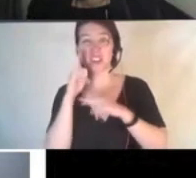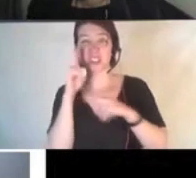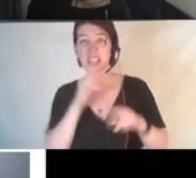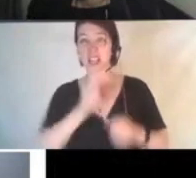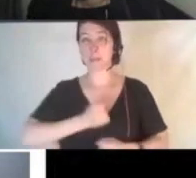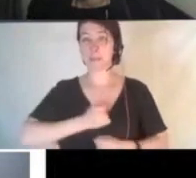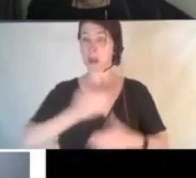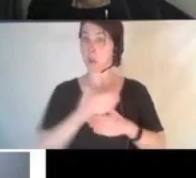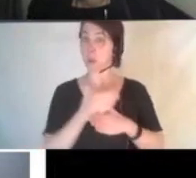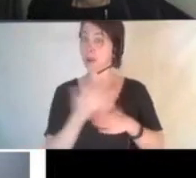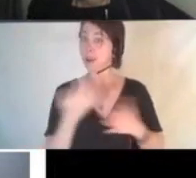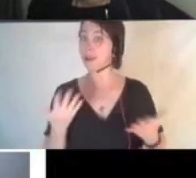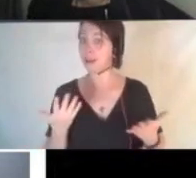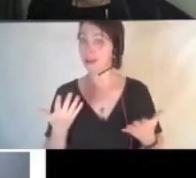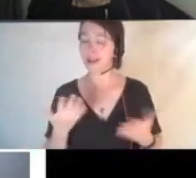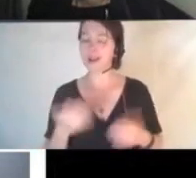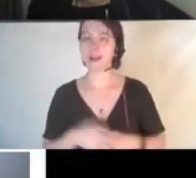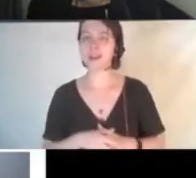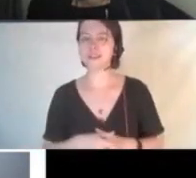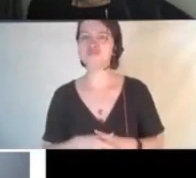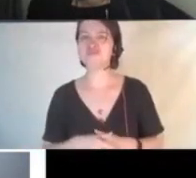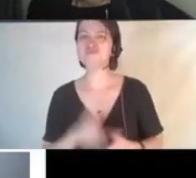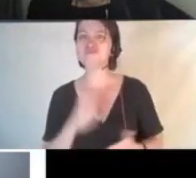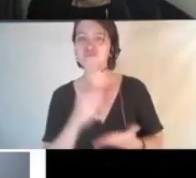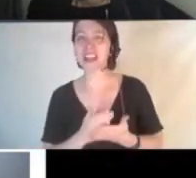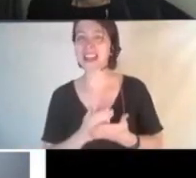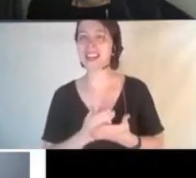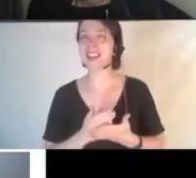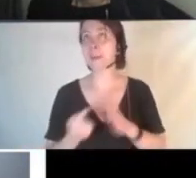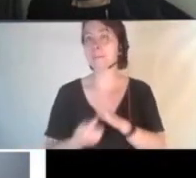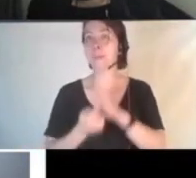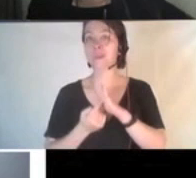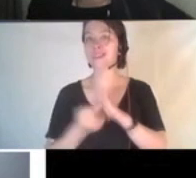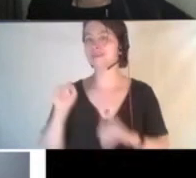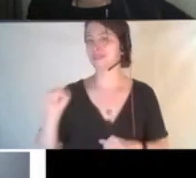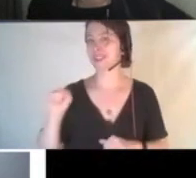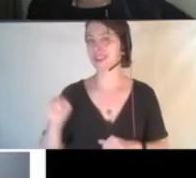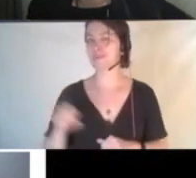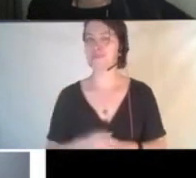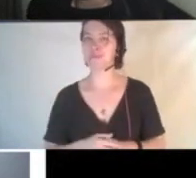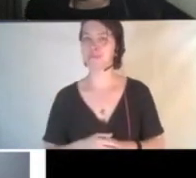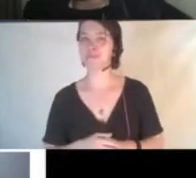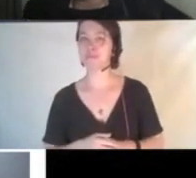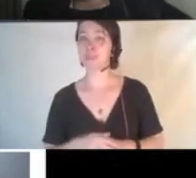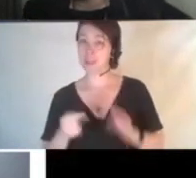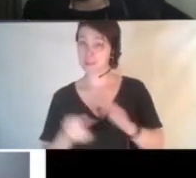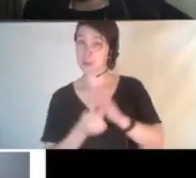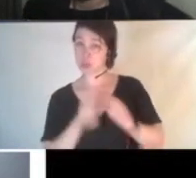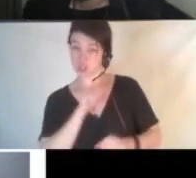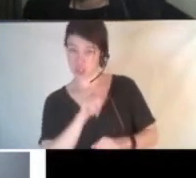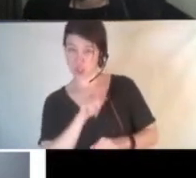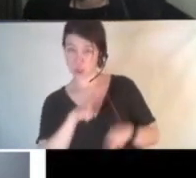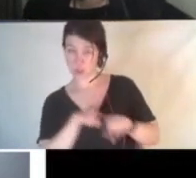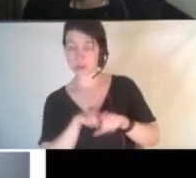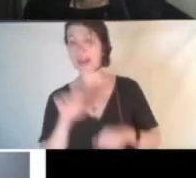work. So it was quite a moment for them, really. And for you, it's very important to you as well, It